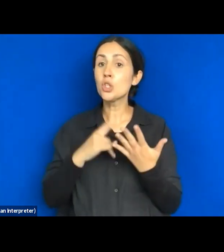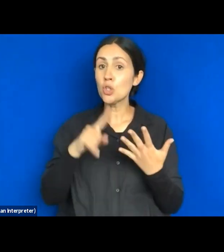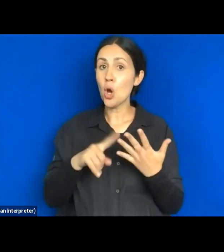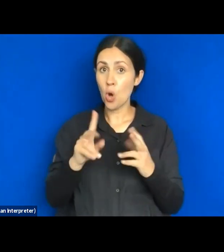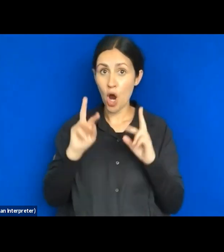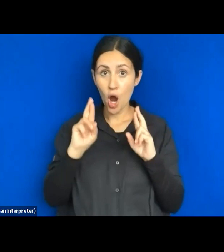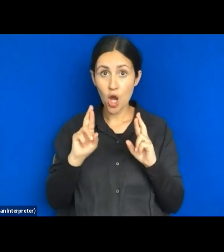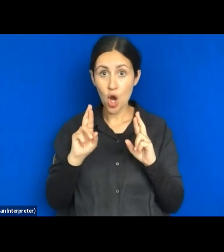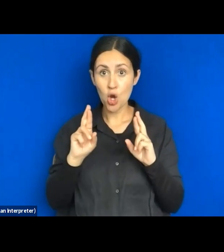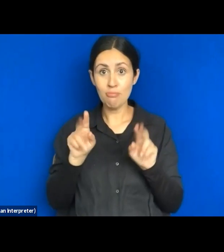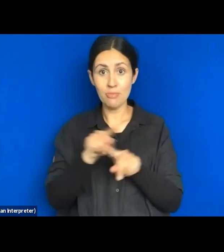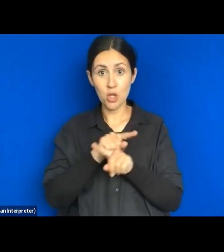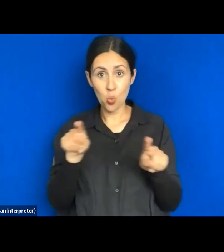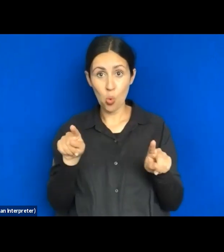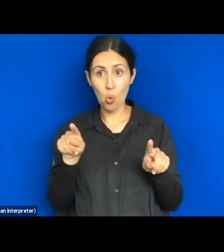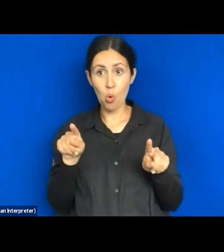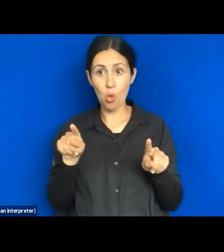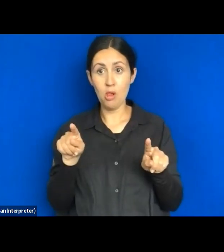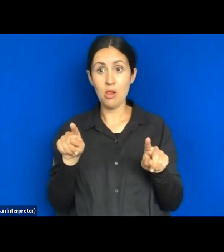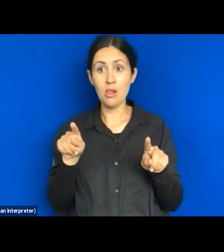hope you have already